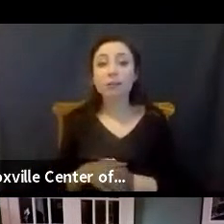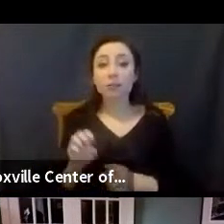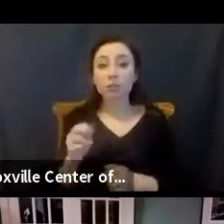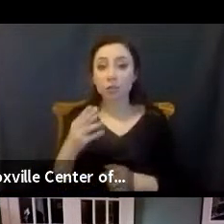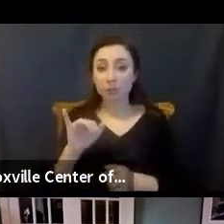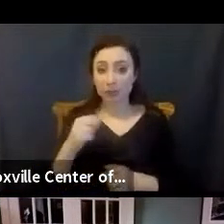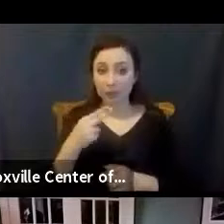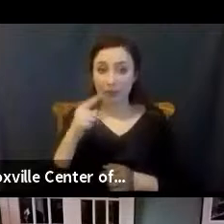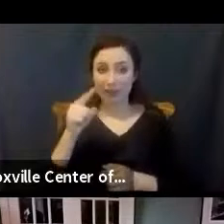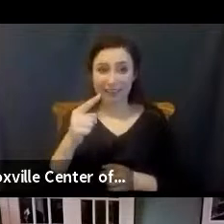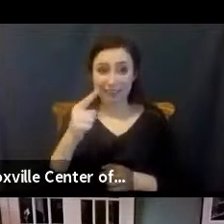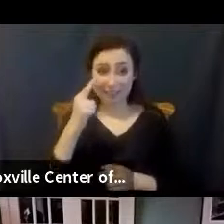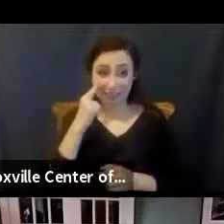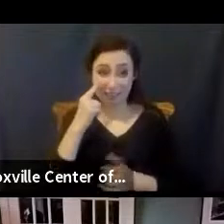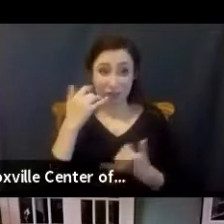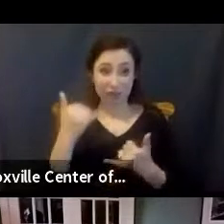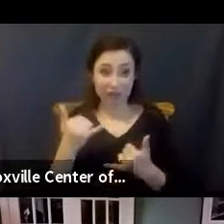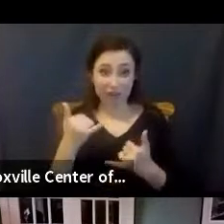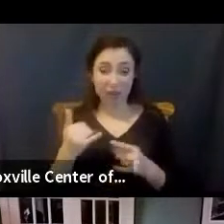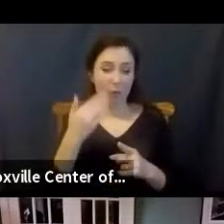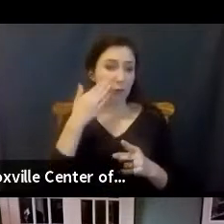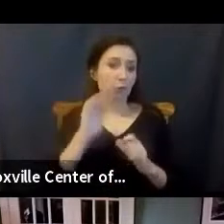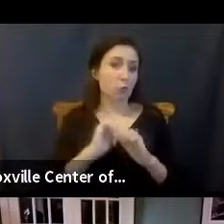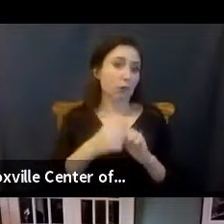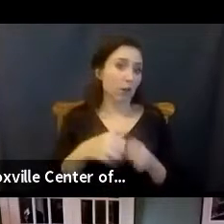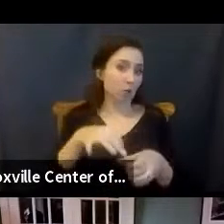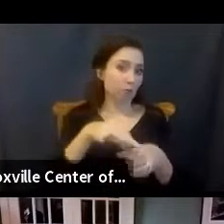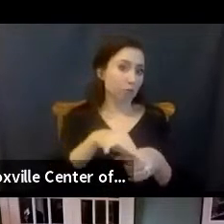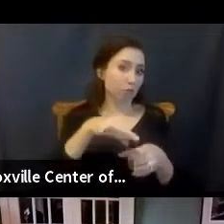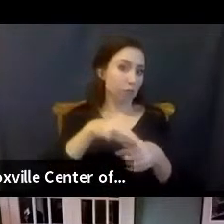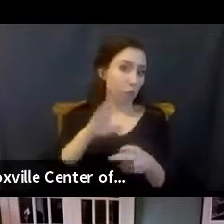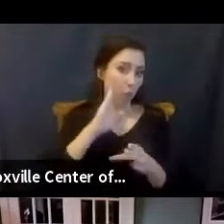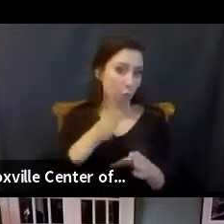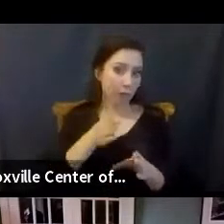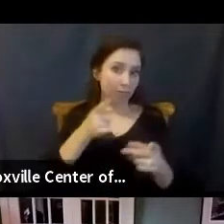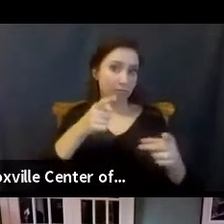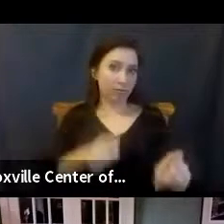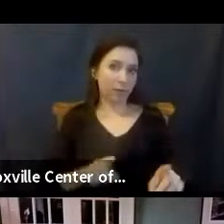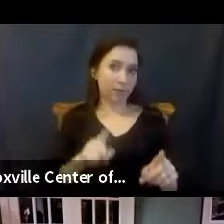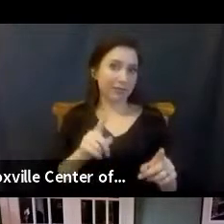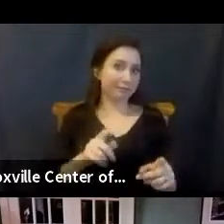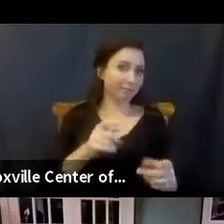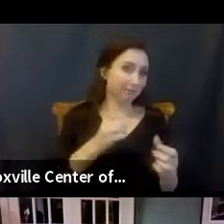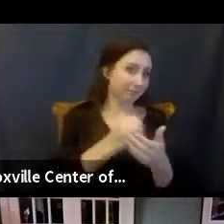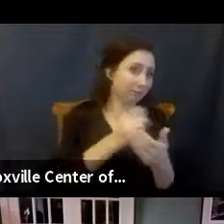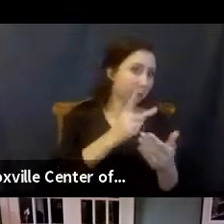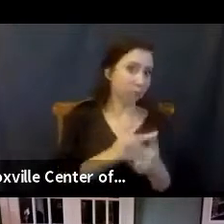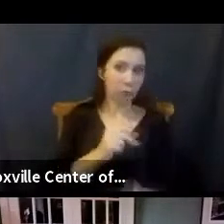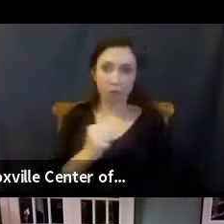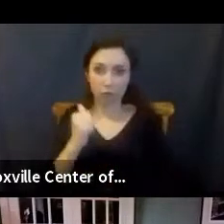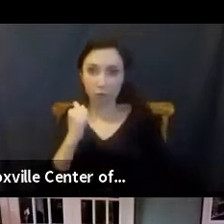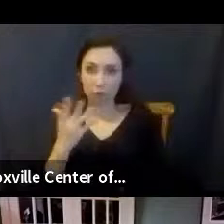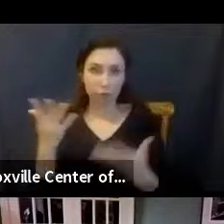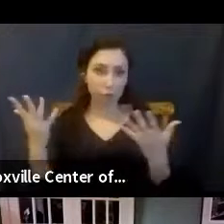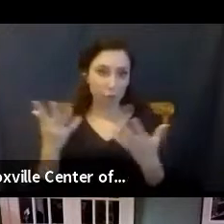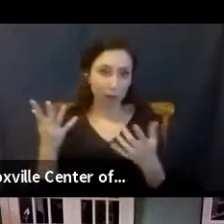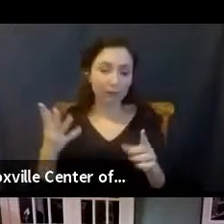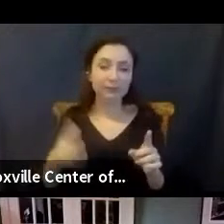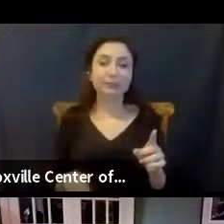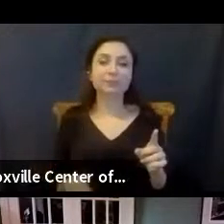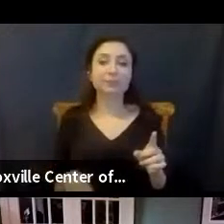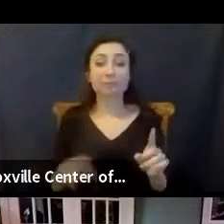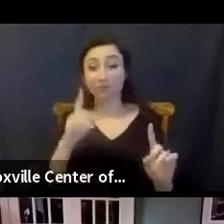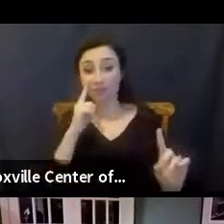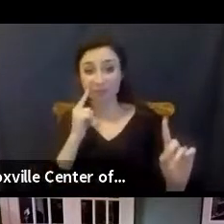intent, and again, not knowing how the vote's going to go. I'm just trying to give this its fair shake. The